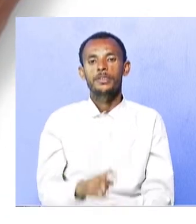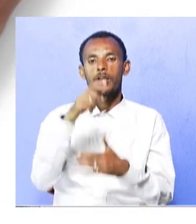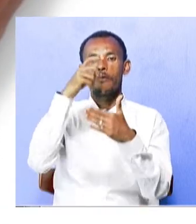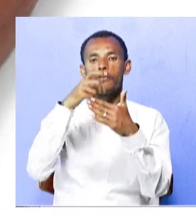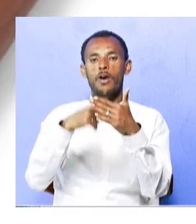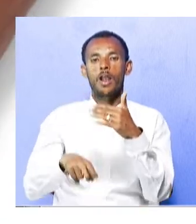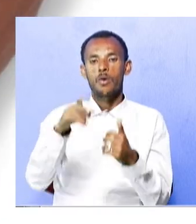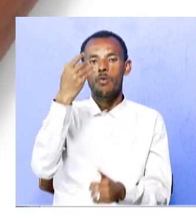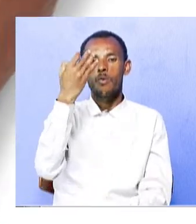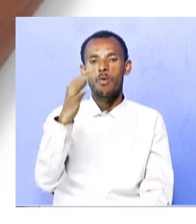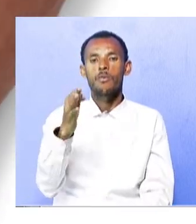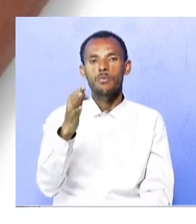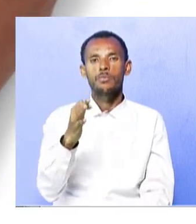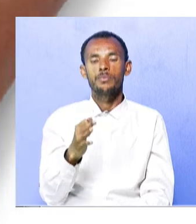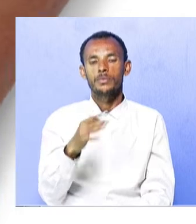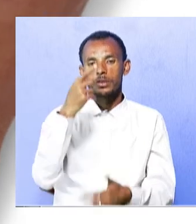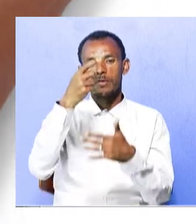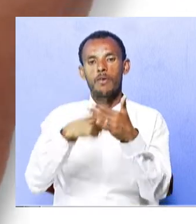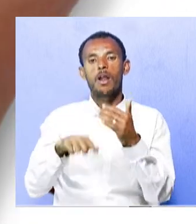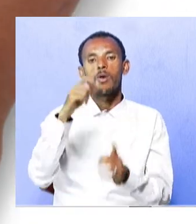value of